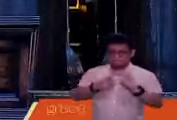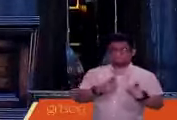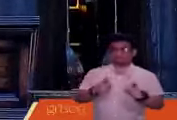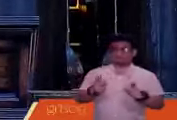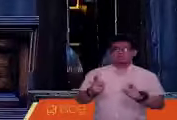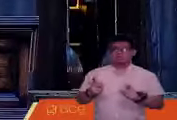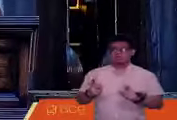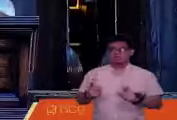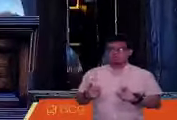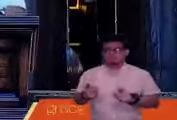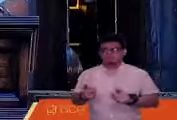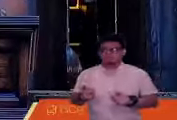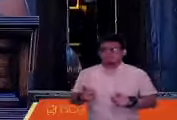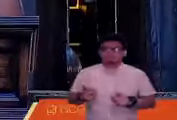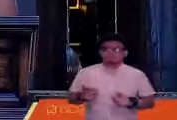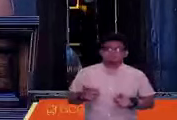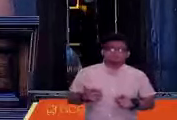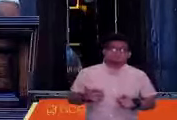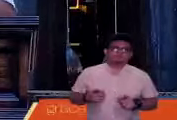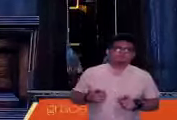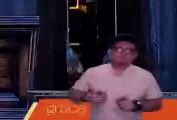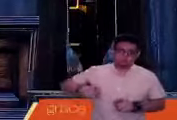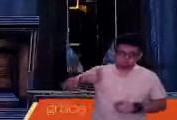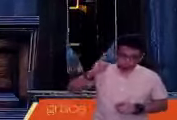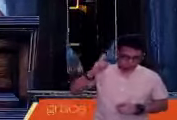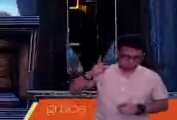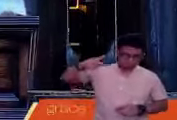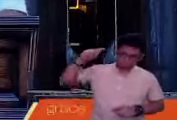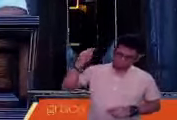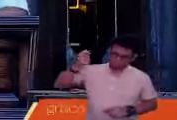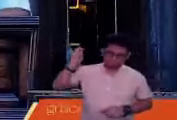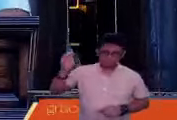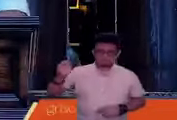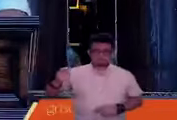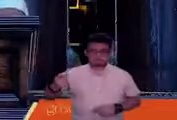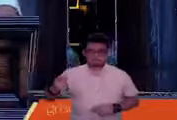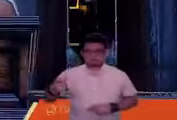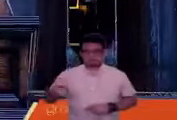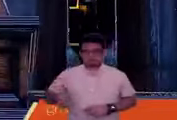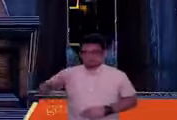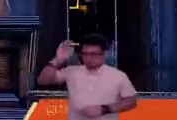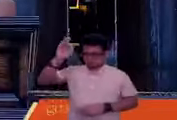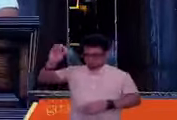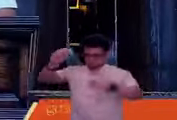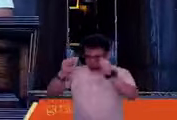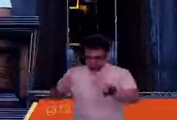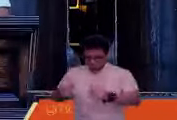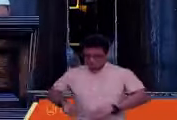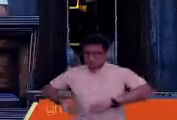But other than that, what testimony can I give him?